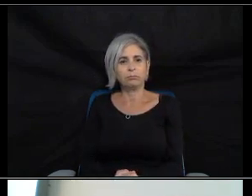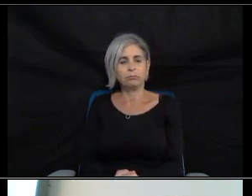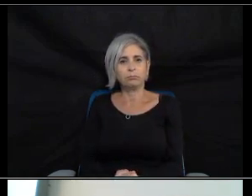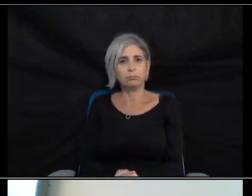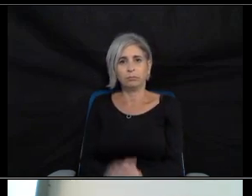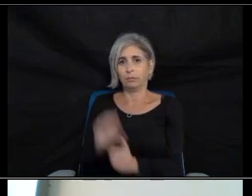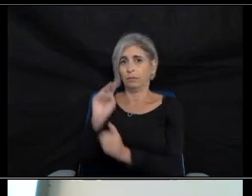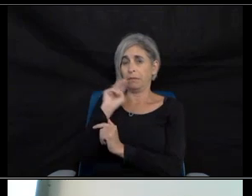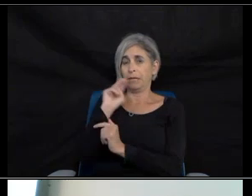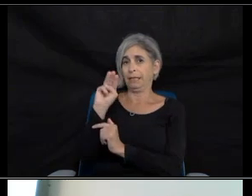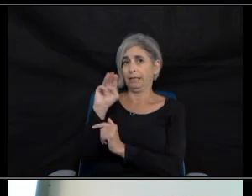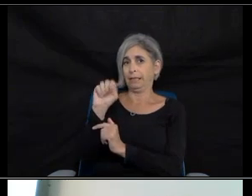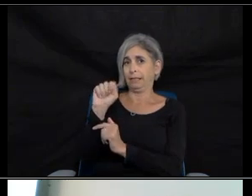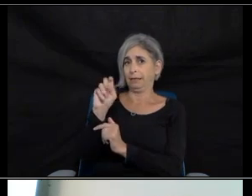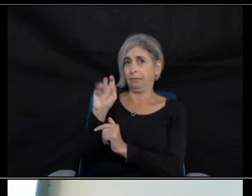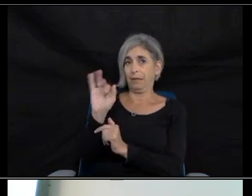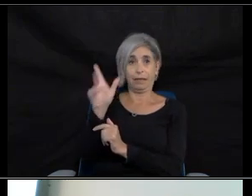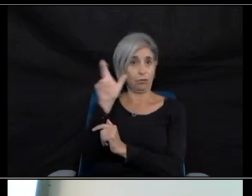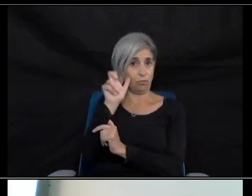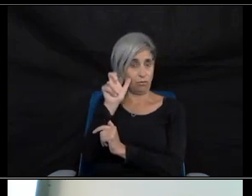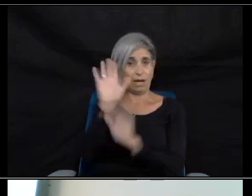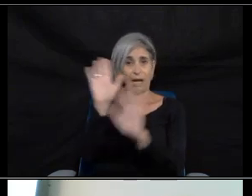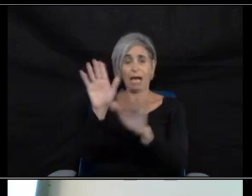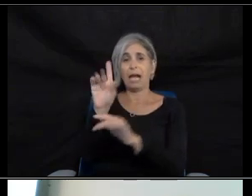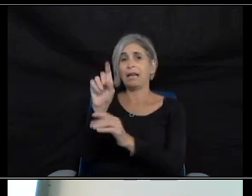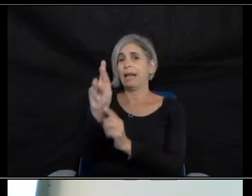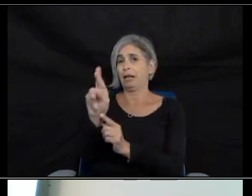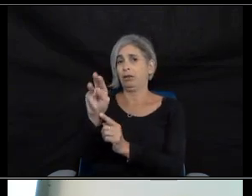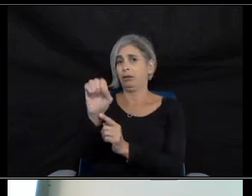Ms. Smith, are you able to hear us? Or Dr. Smith?